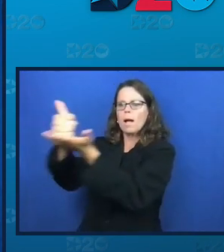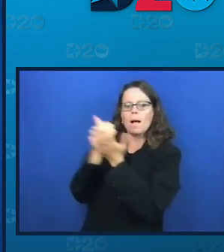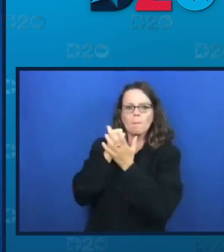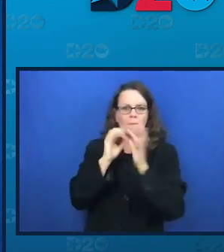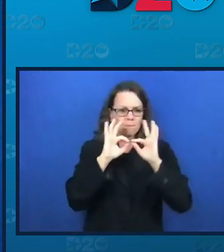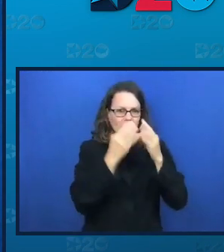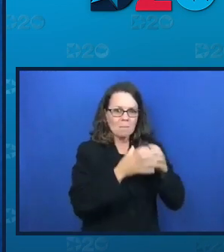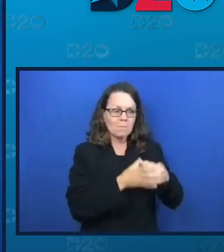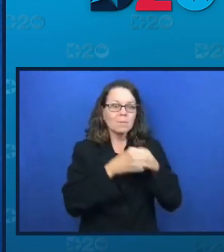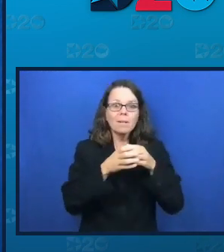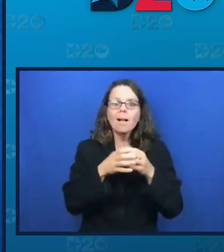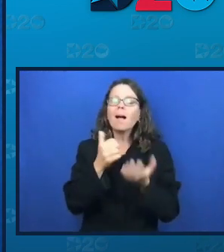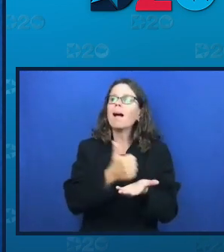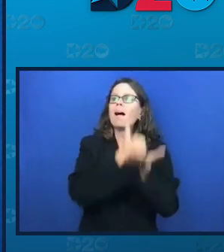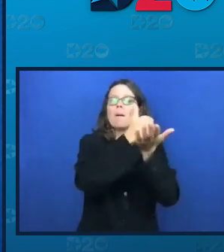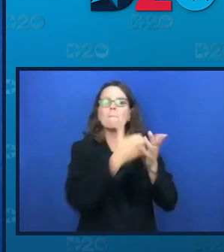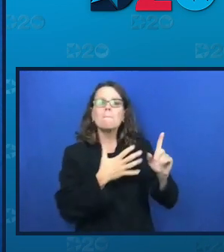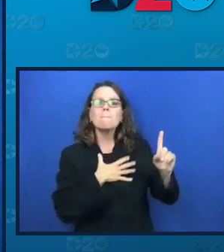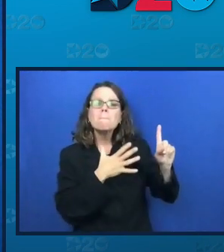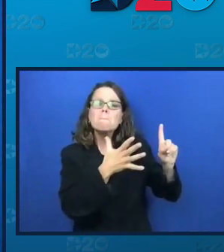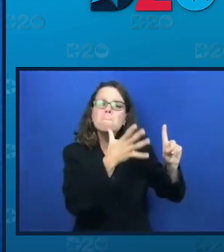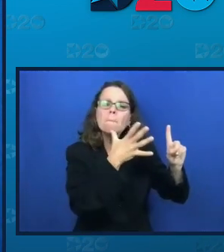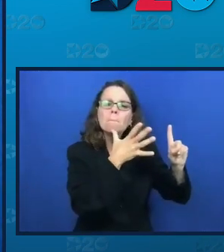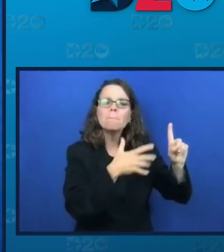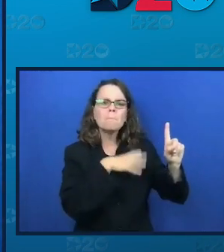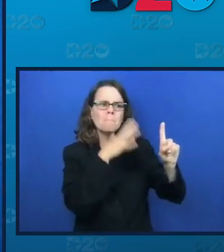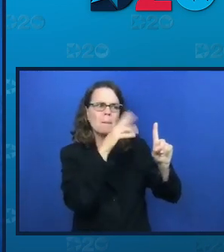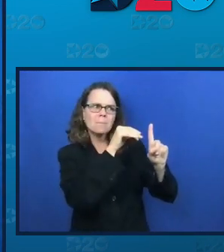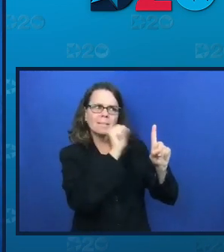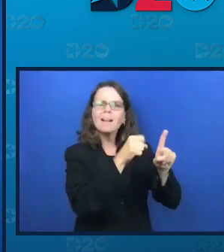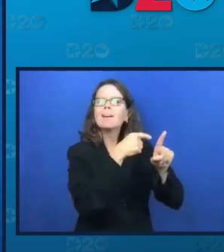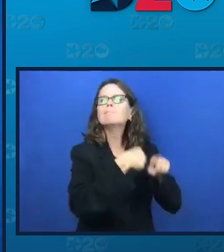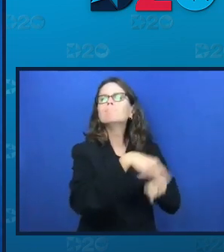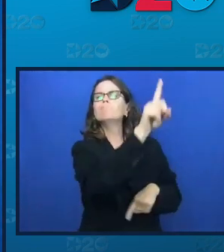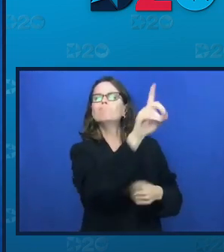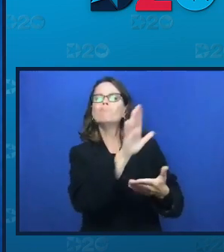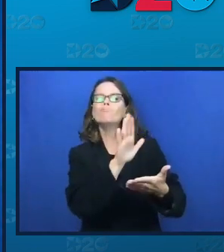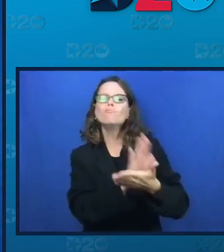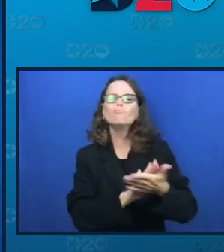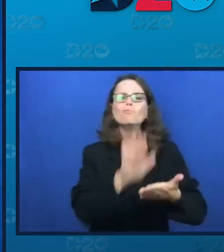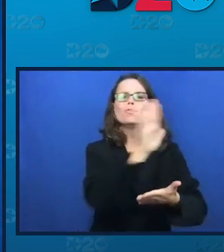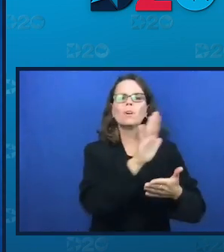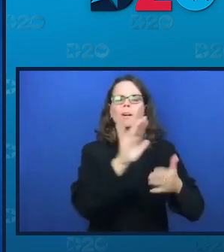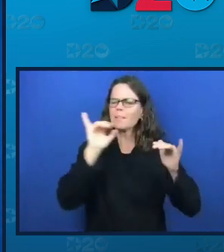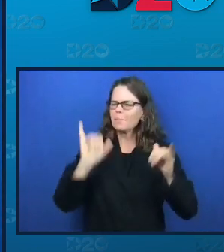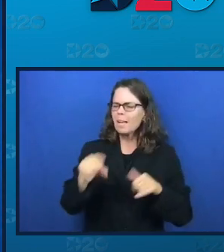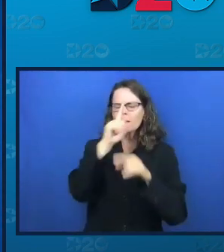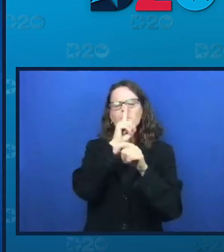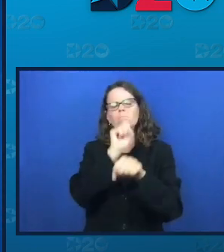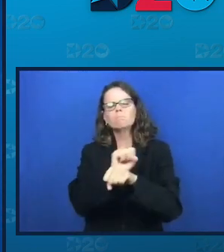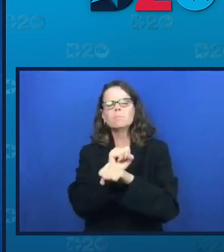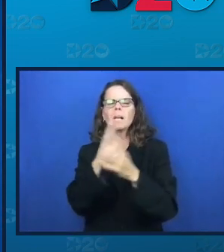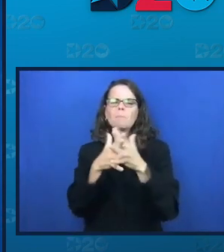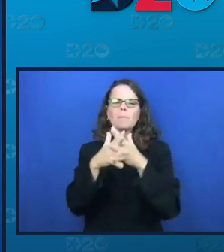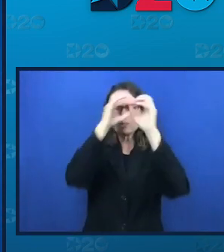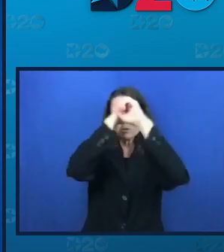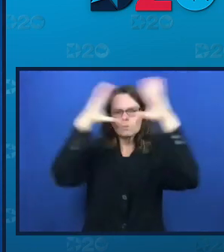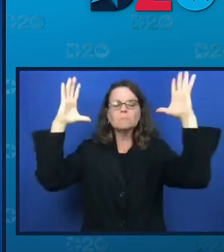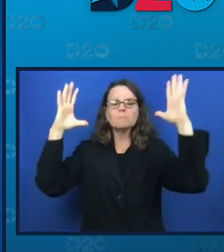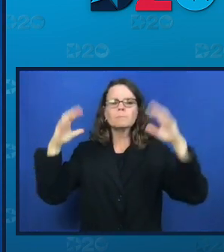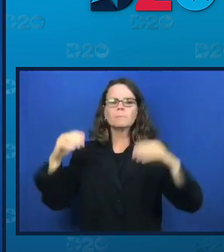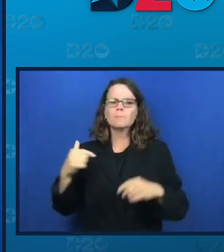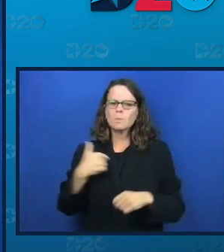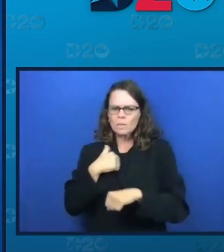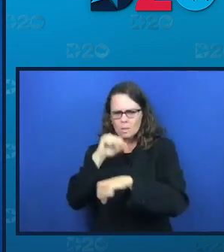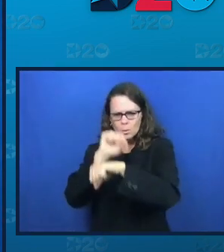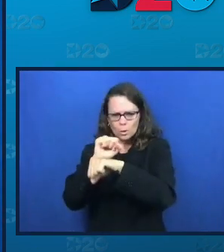University. That's the American dream. Together we work, together we rise. Joe Biden and Kamala